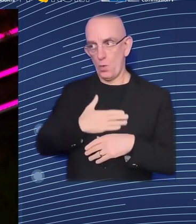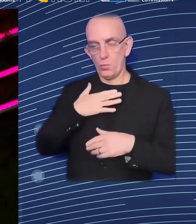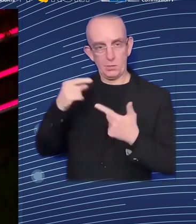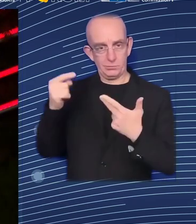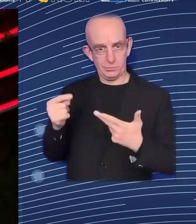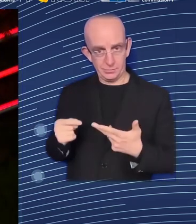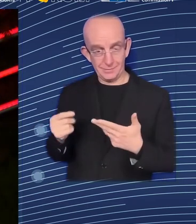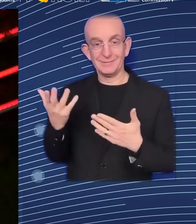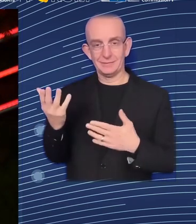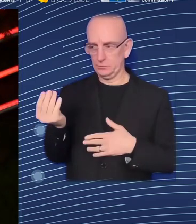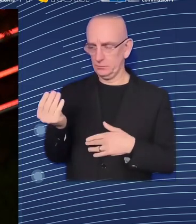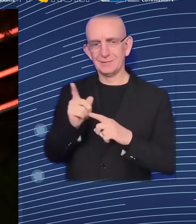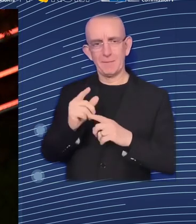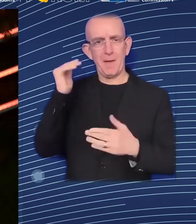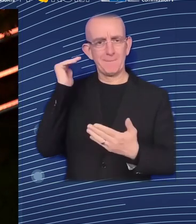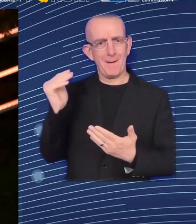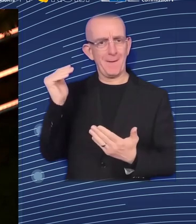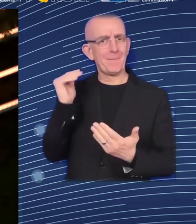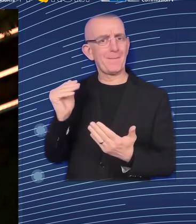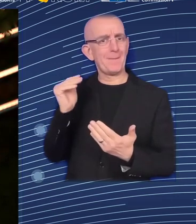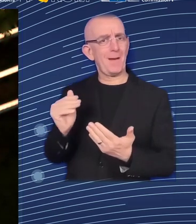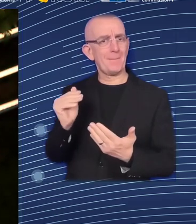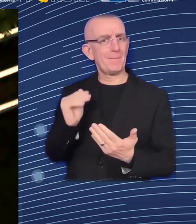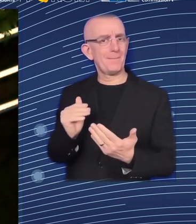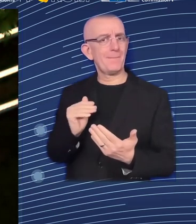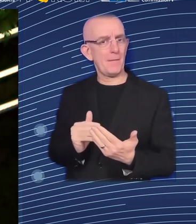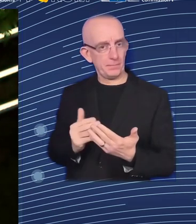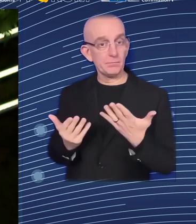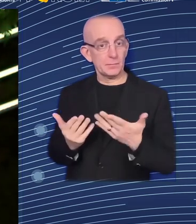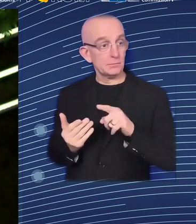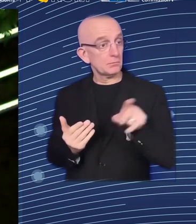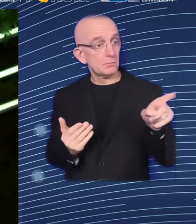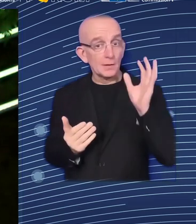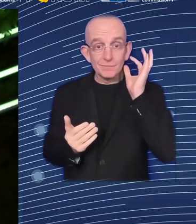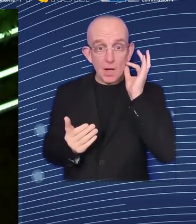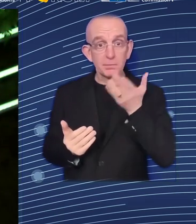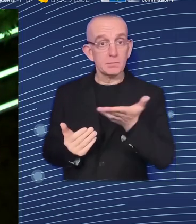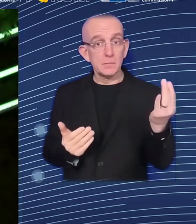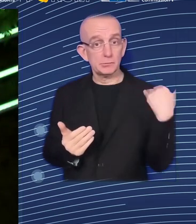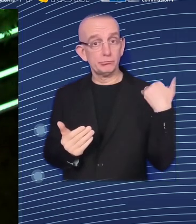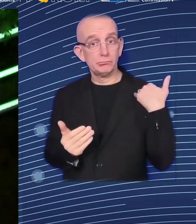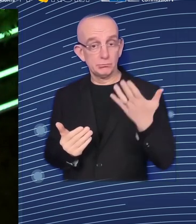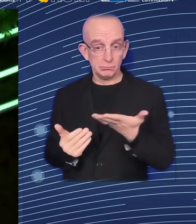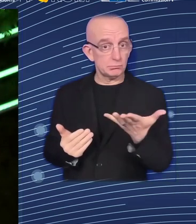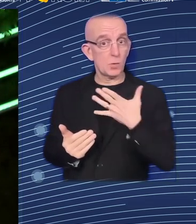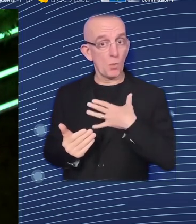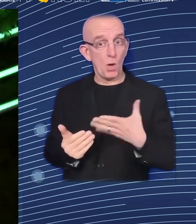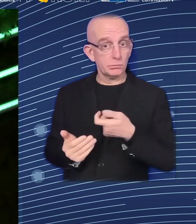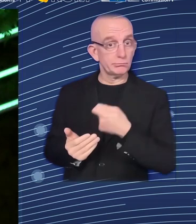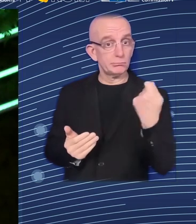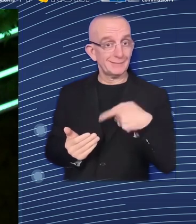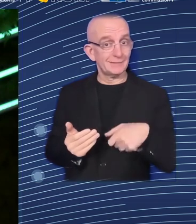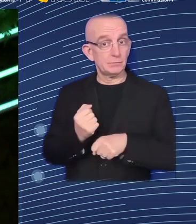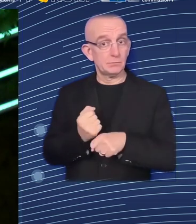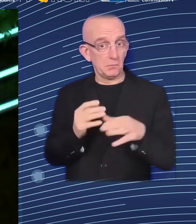accurately assess themselves compared to that. So I don't have a number in mind, but it's in our paper, and that's at least one direction we've